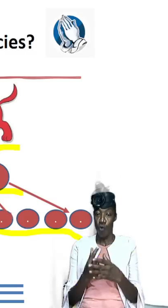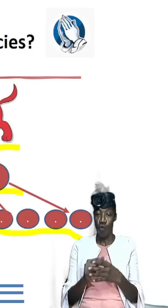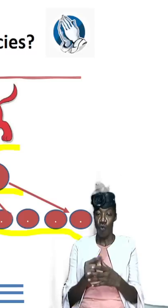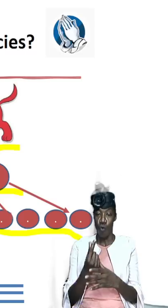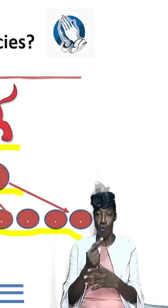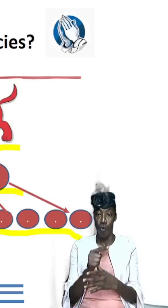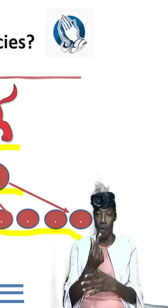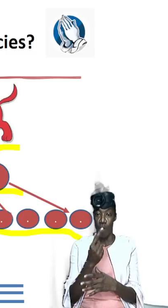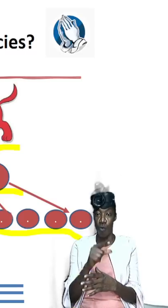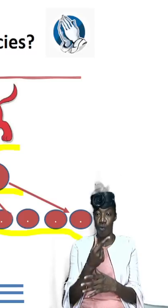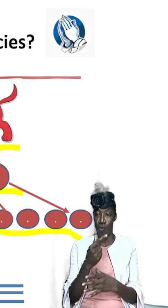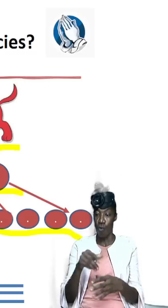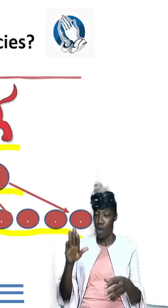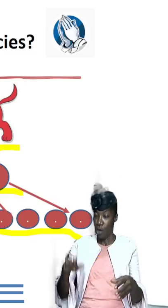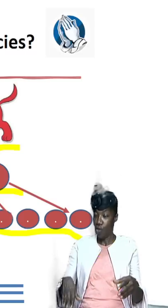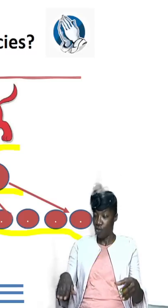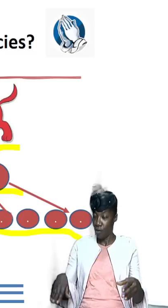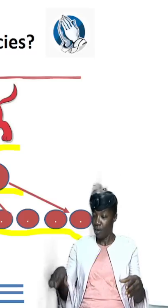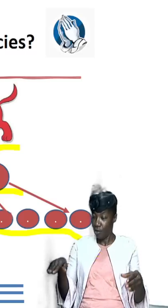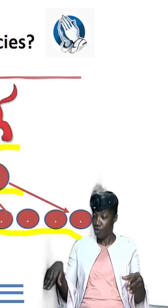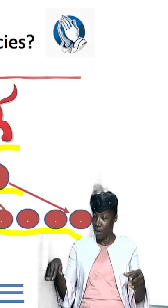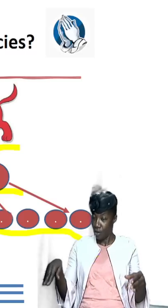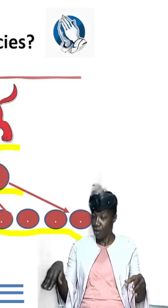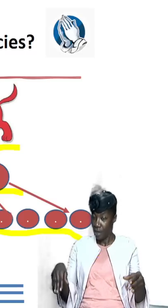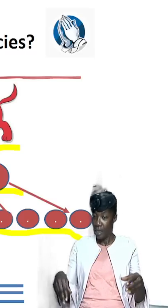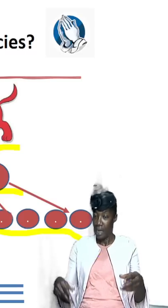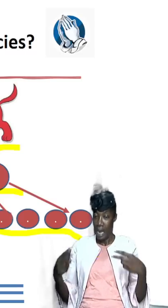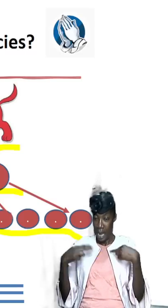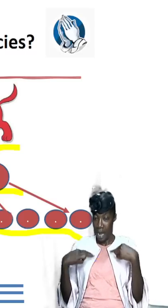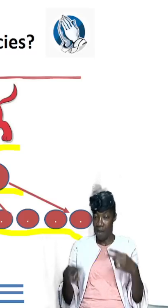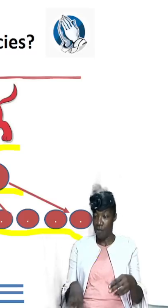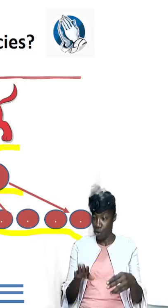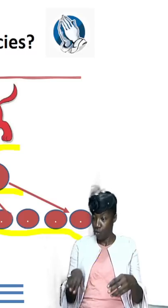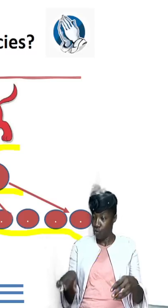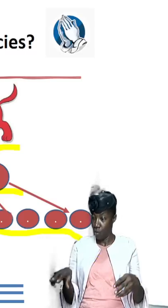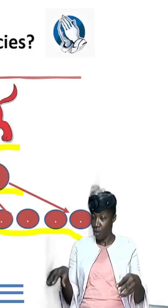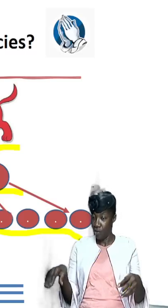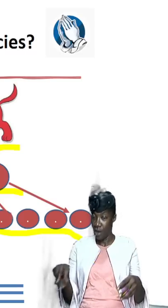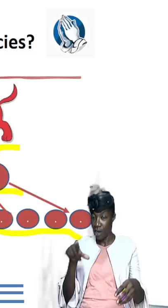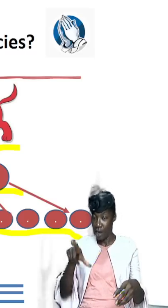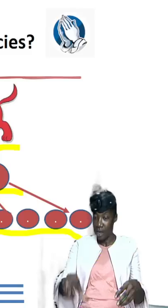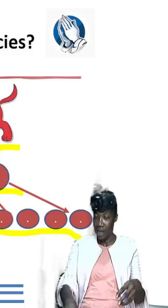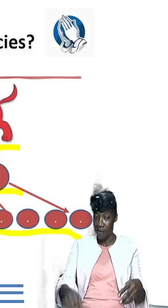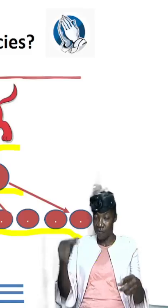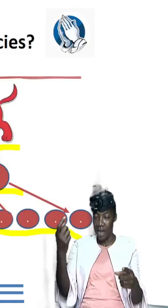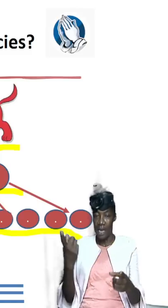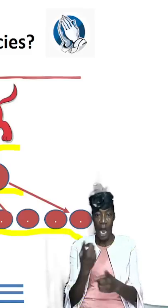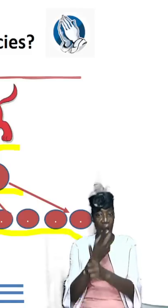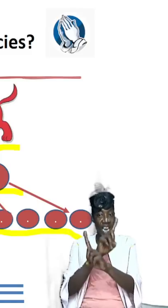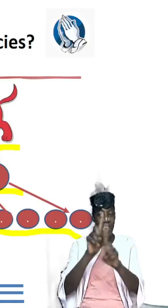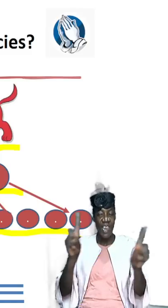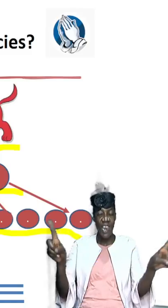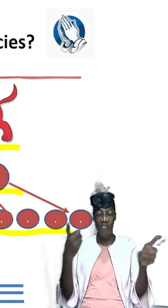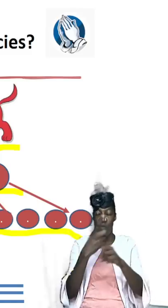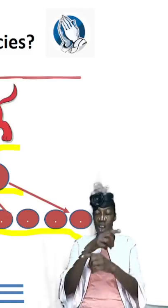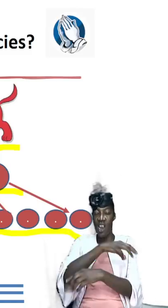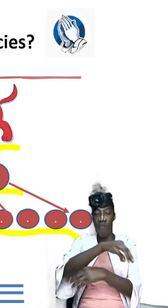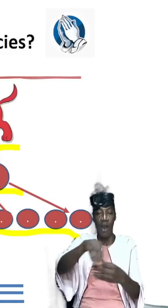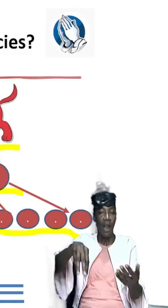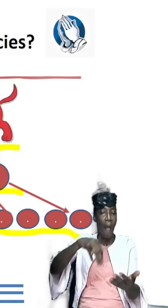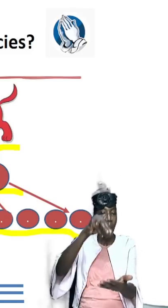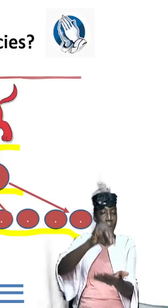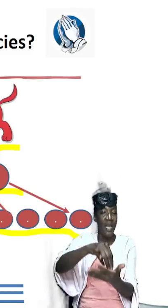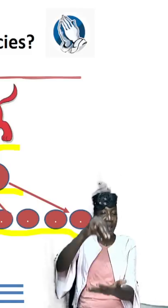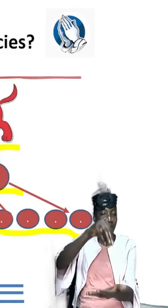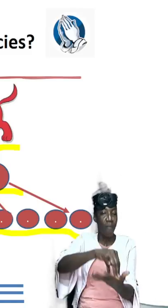are having children and others come, you're going to find a diverse mix of dogs. And when they go